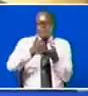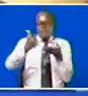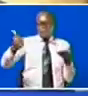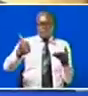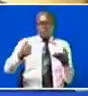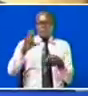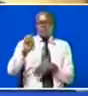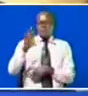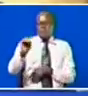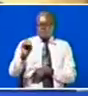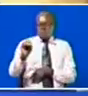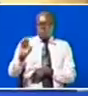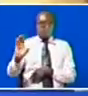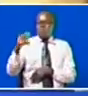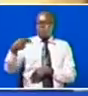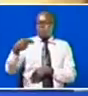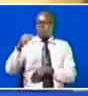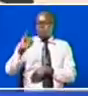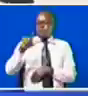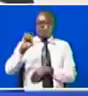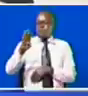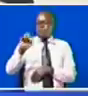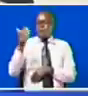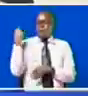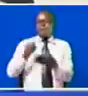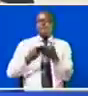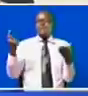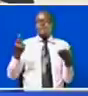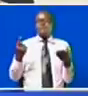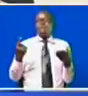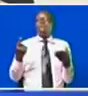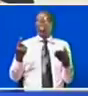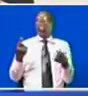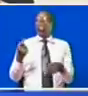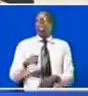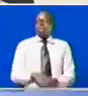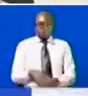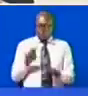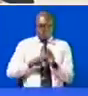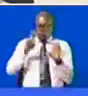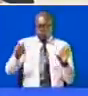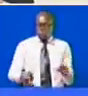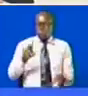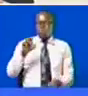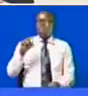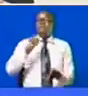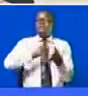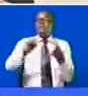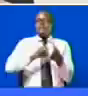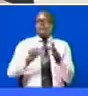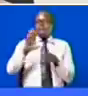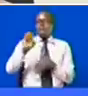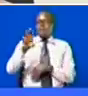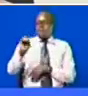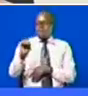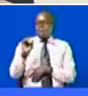of commission CEO Ezra Chiloba last week. The removal of a commission CEO secretary is a